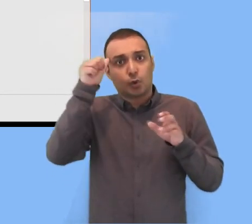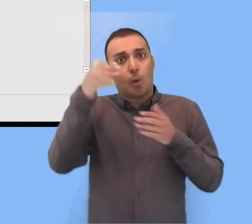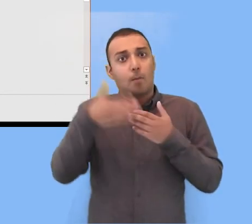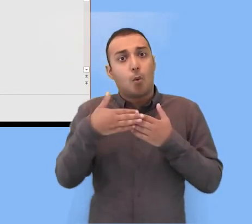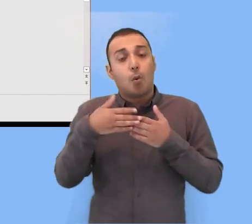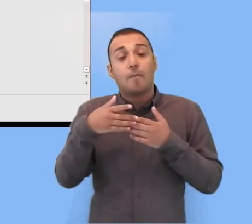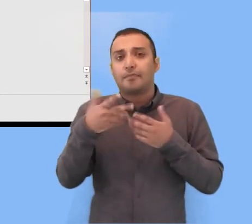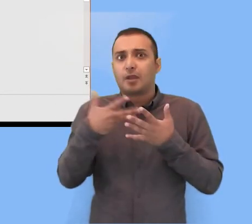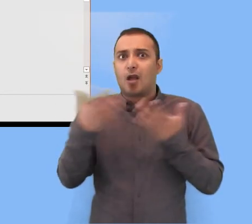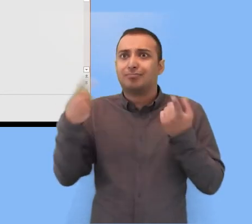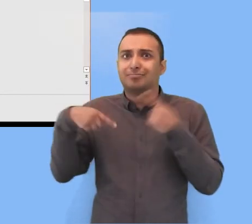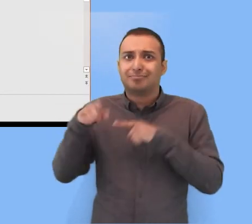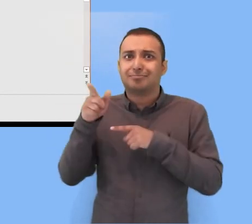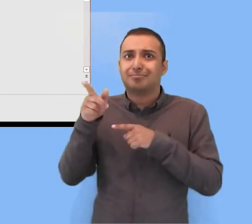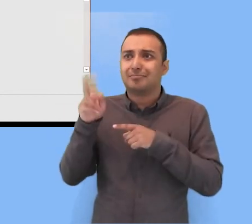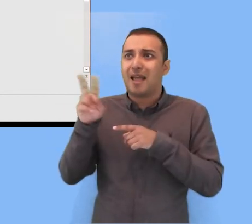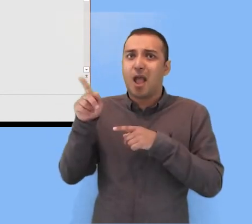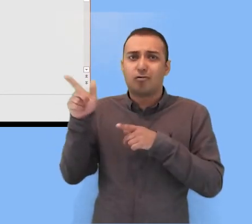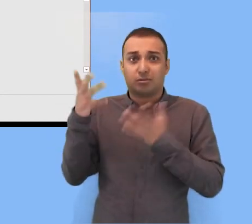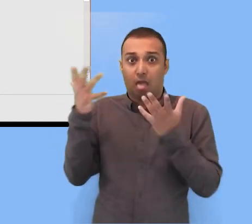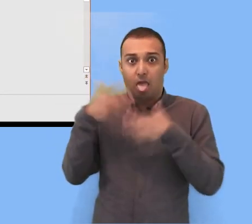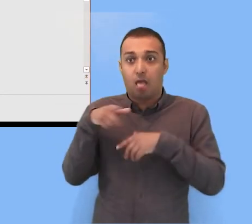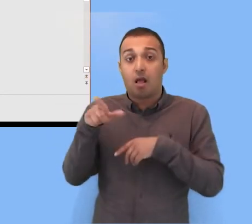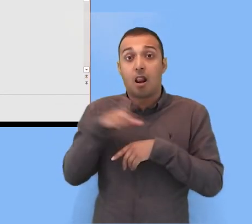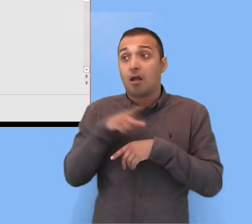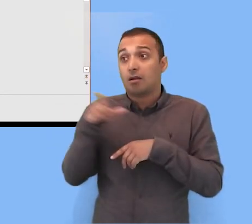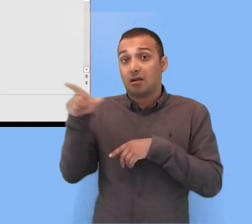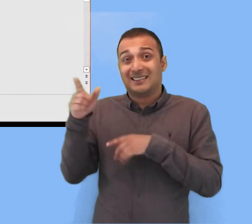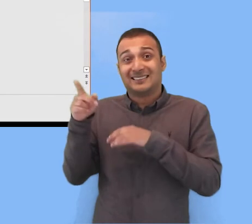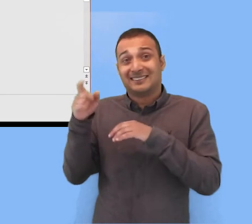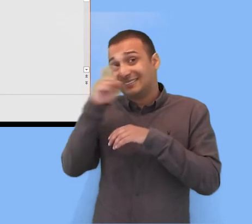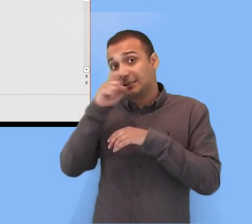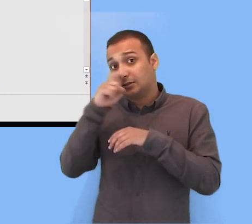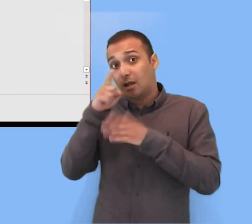my sister-in-law's not born here. They don't have a clue what's going on.